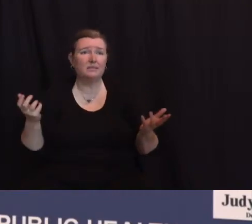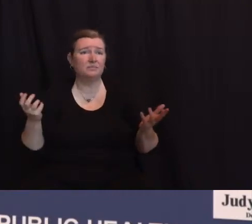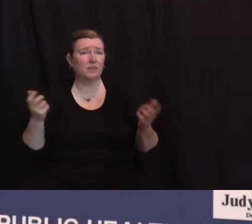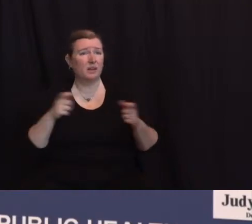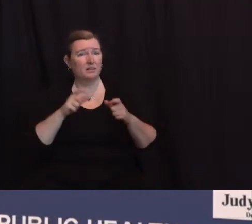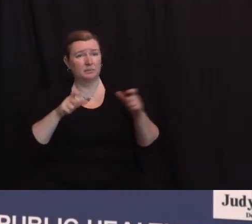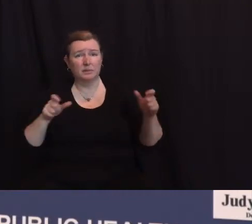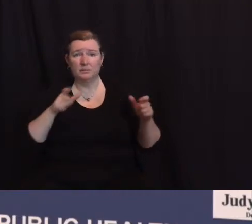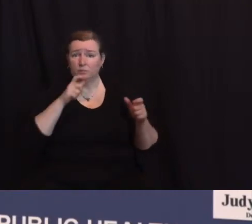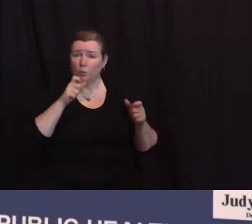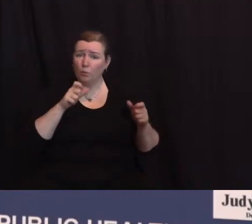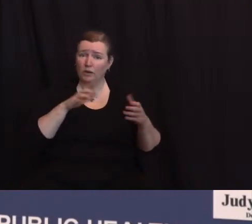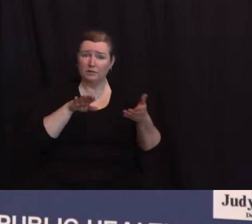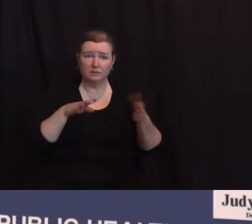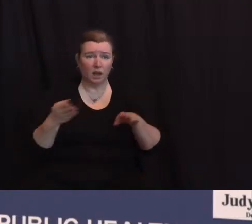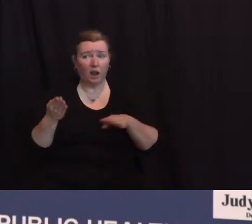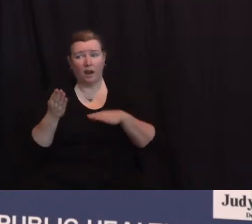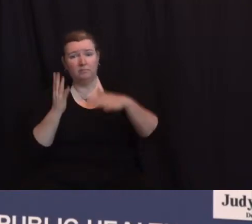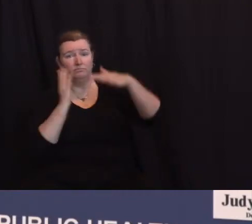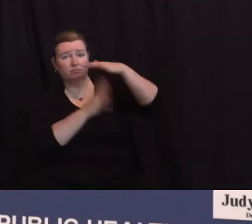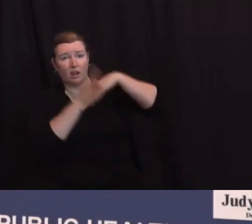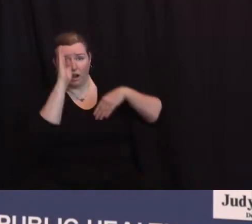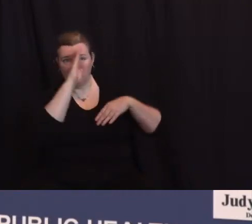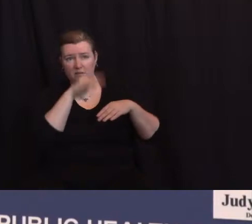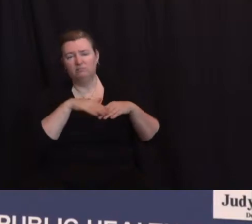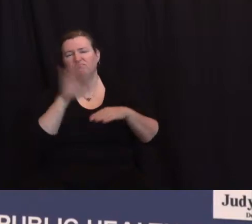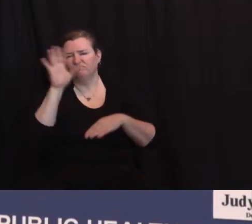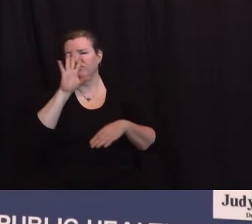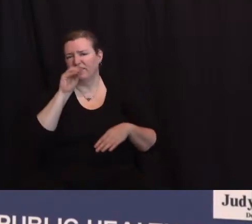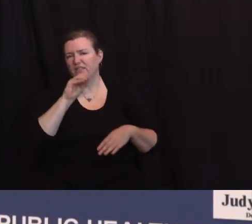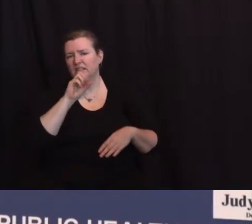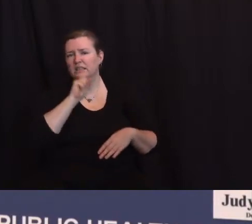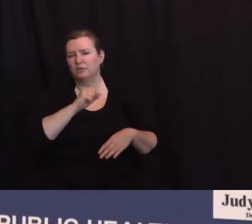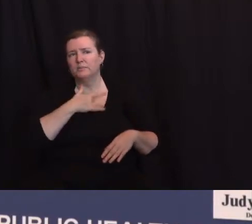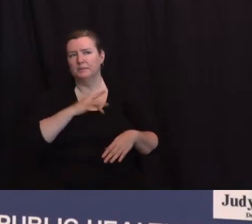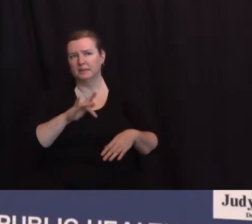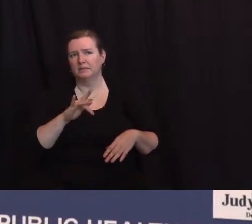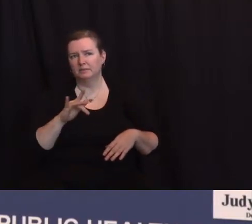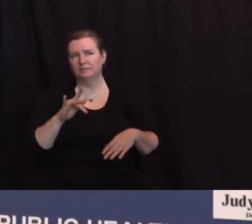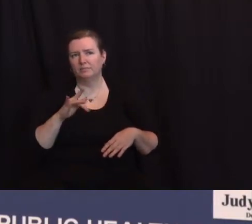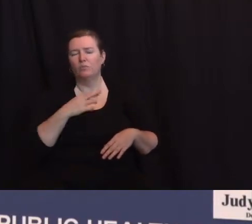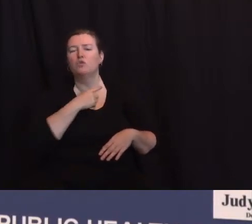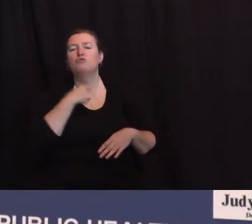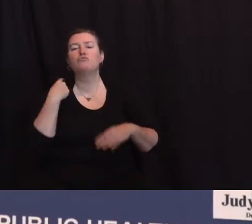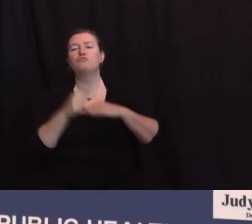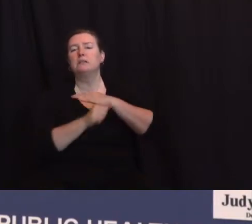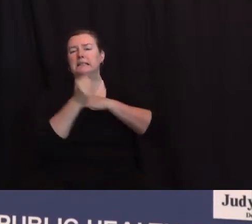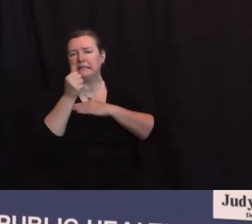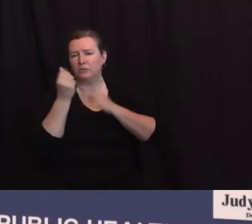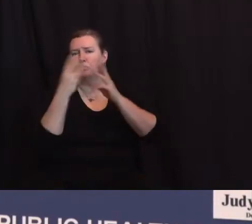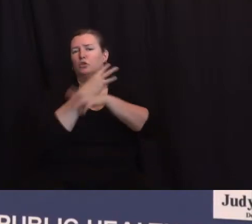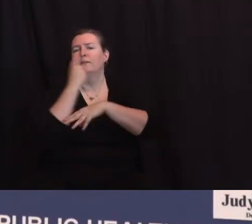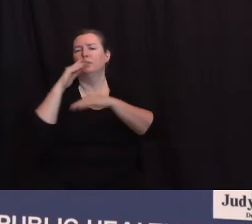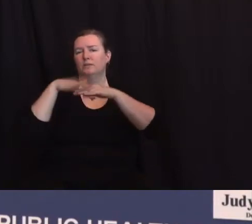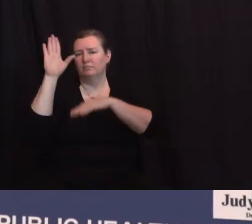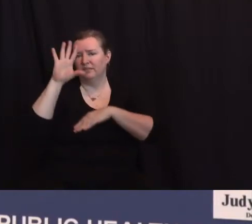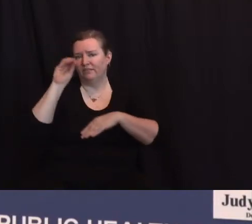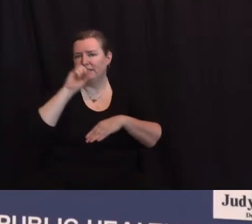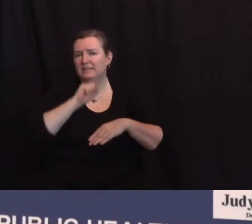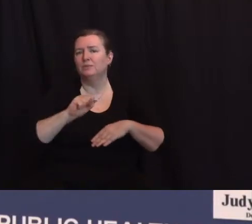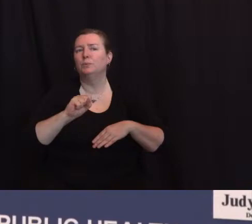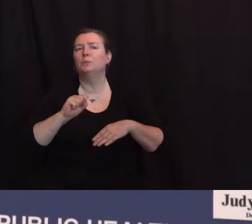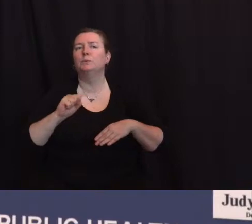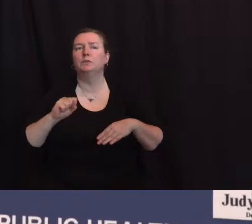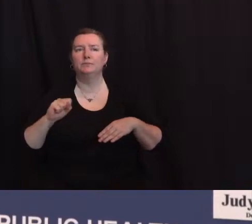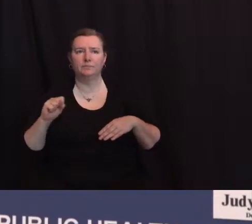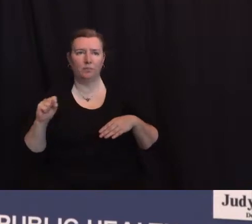50, with the risk increasing with increasing age. Those over the age of 80 accounted for almost half of all hospitalizations